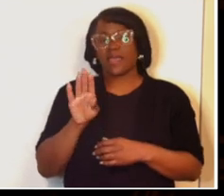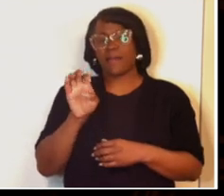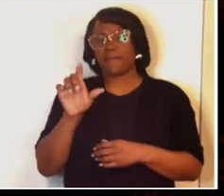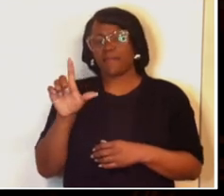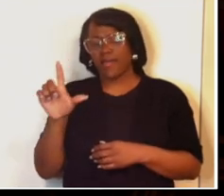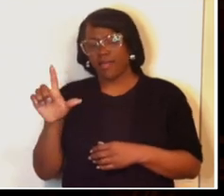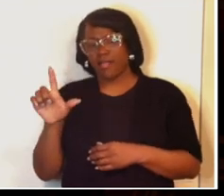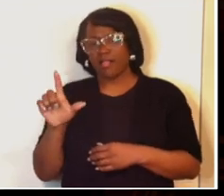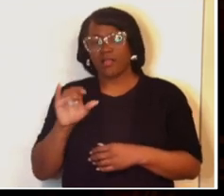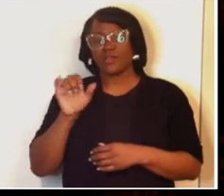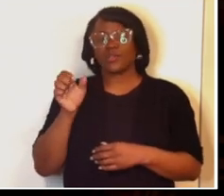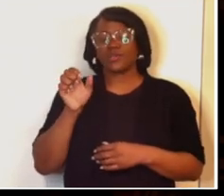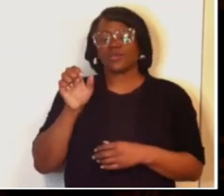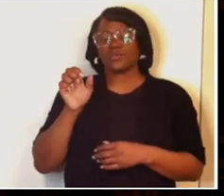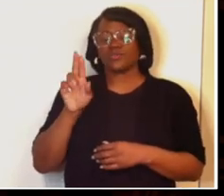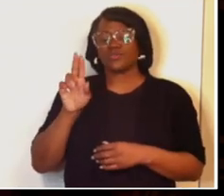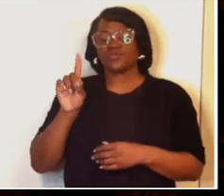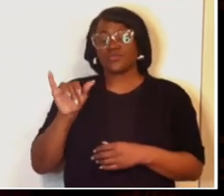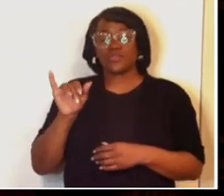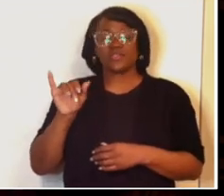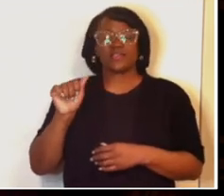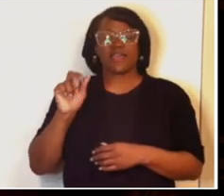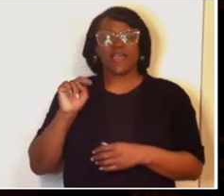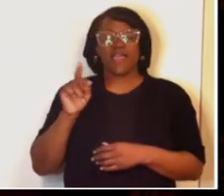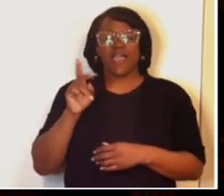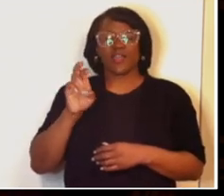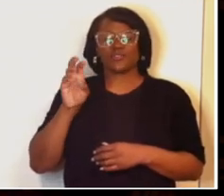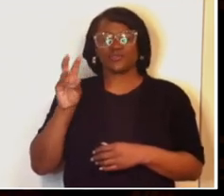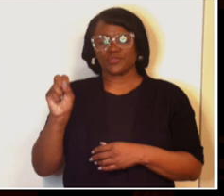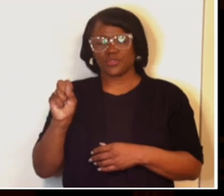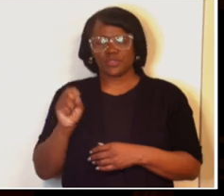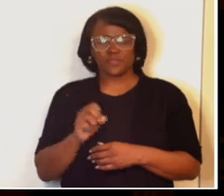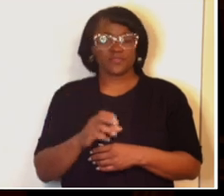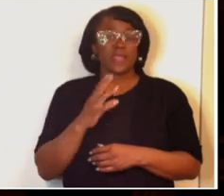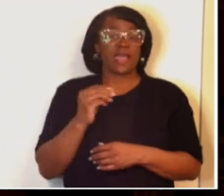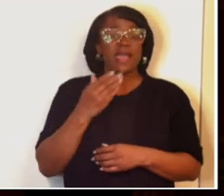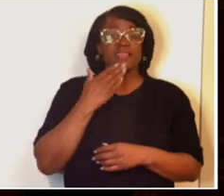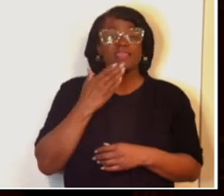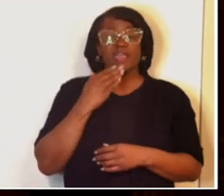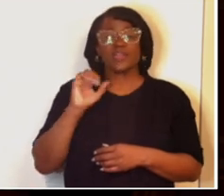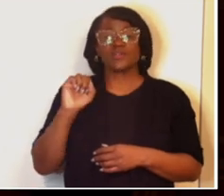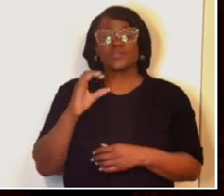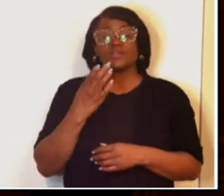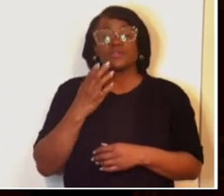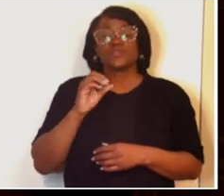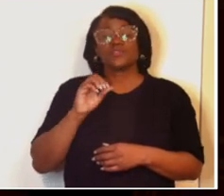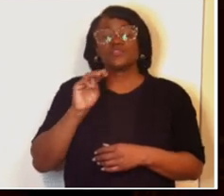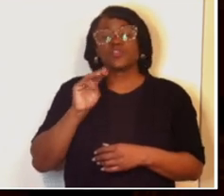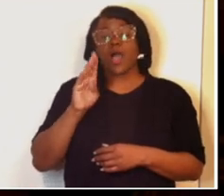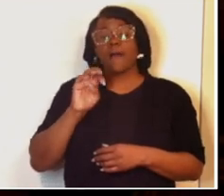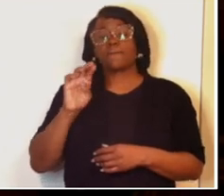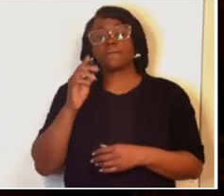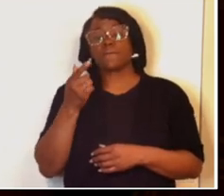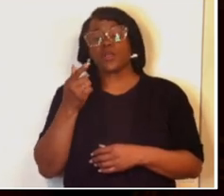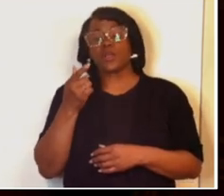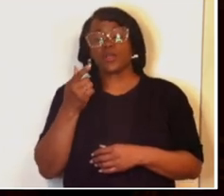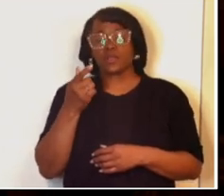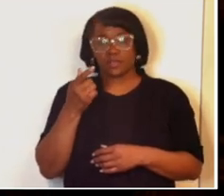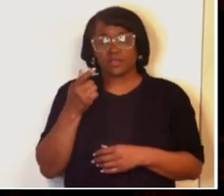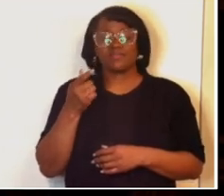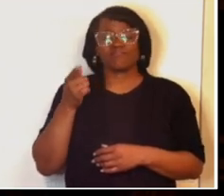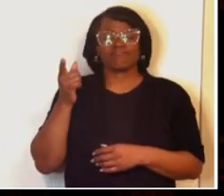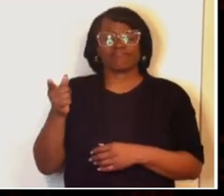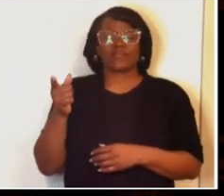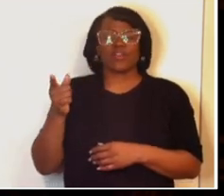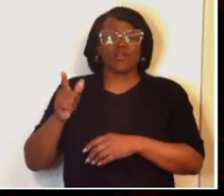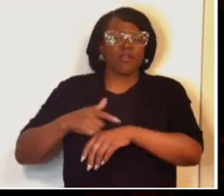and Minnette Coleman. We would also like to thank the Schomburg Center for Research in Black Culture for their longtime